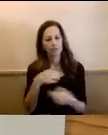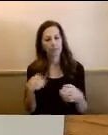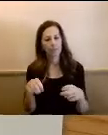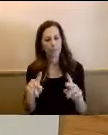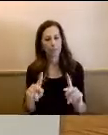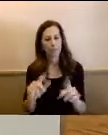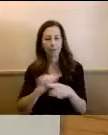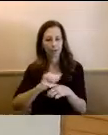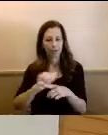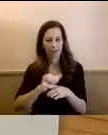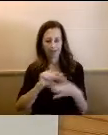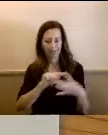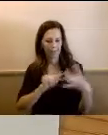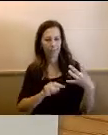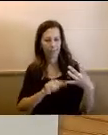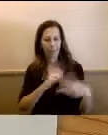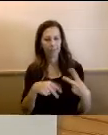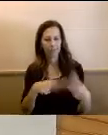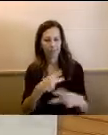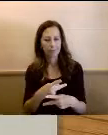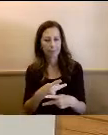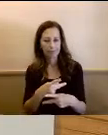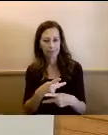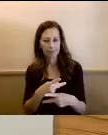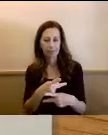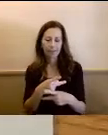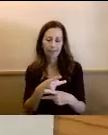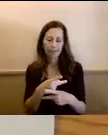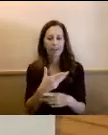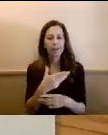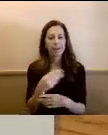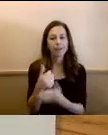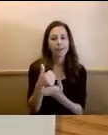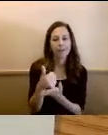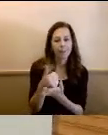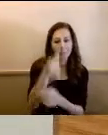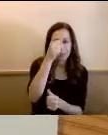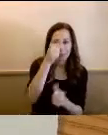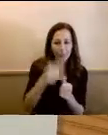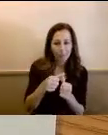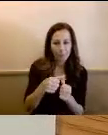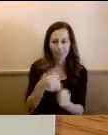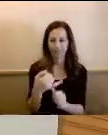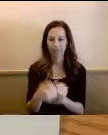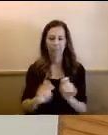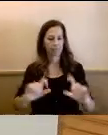the opportunity to practice each type. And a little reminder here, because this is the